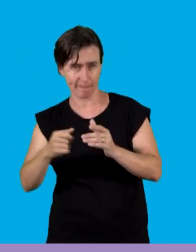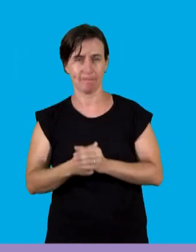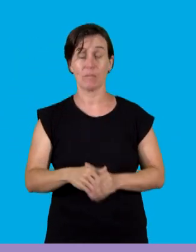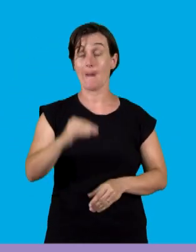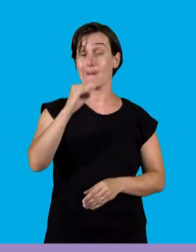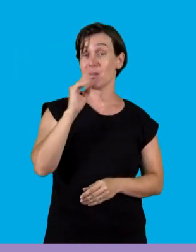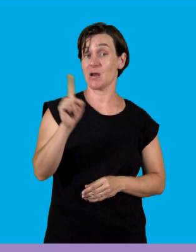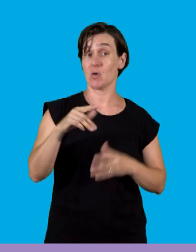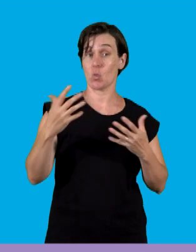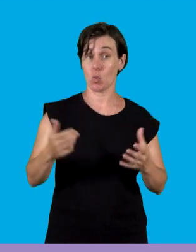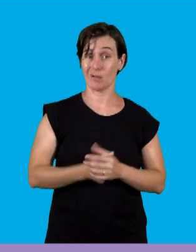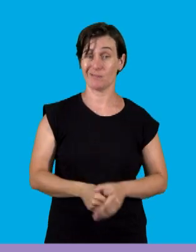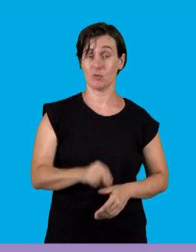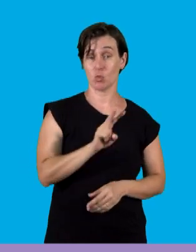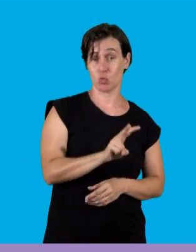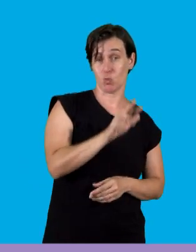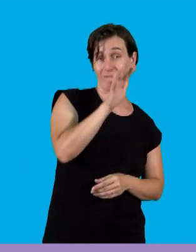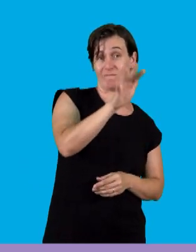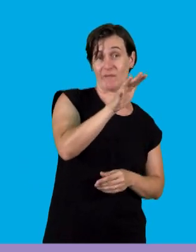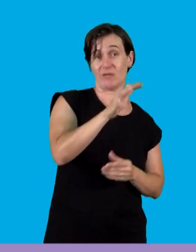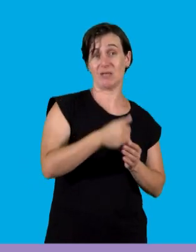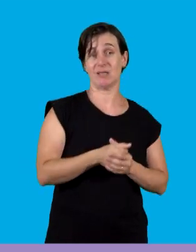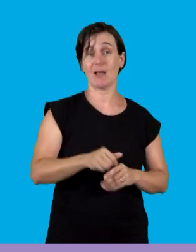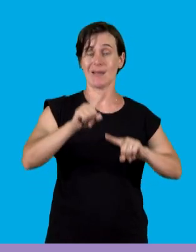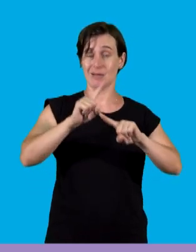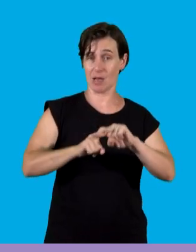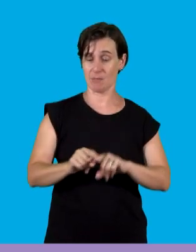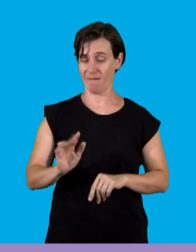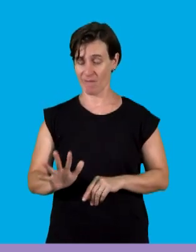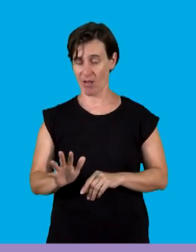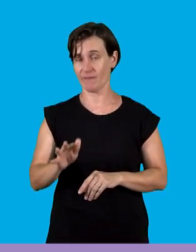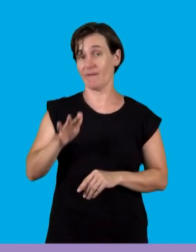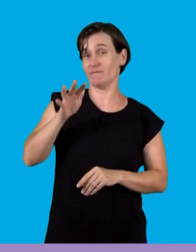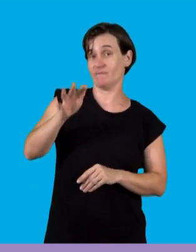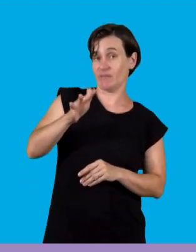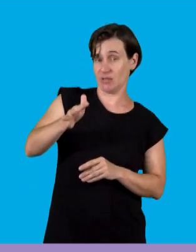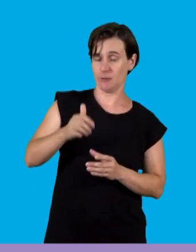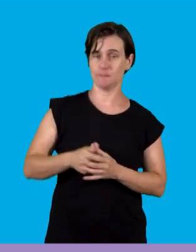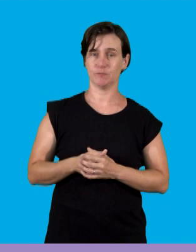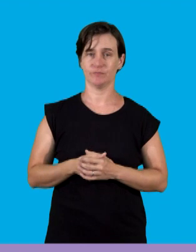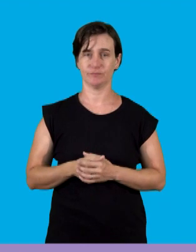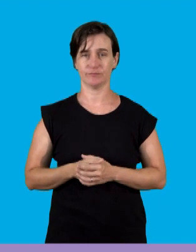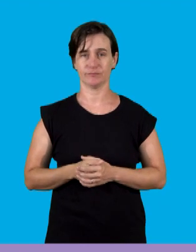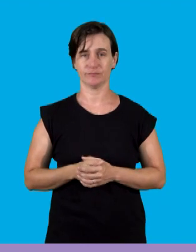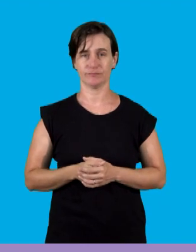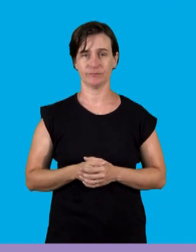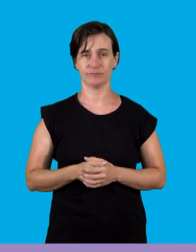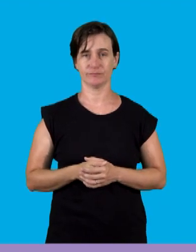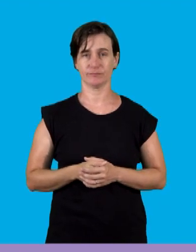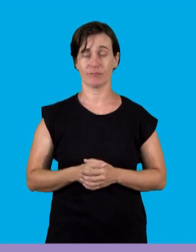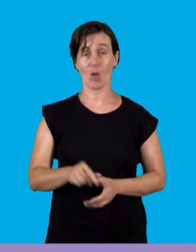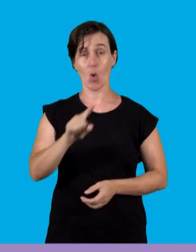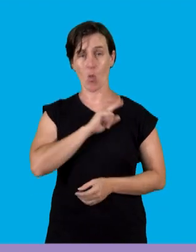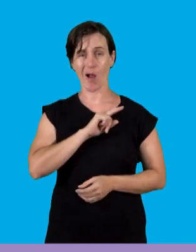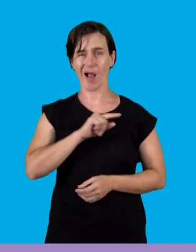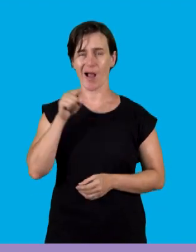going to be now our 2 exponent 15 multiplied by our 5 exponent